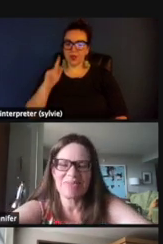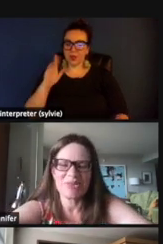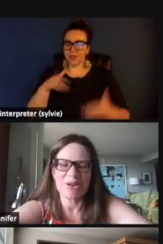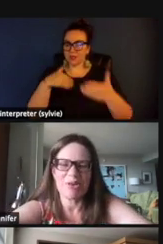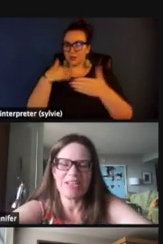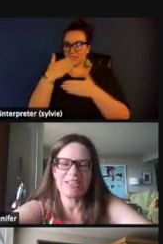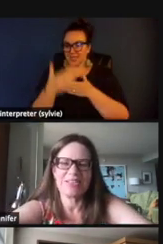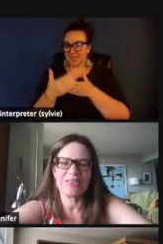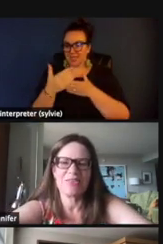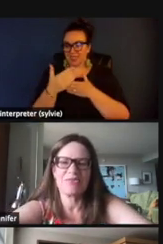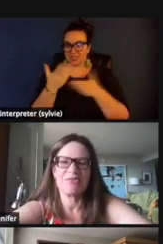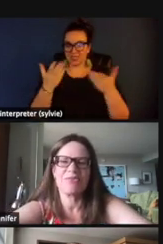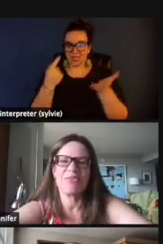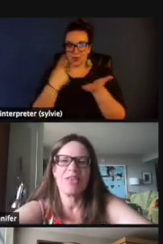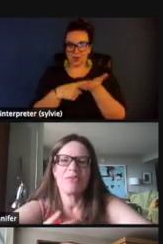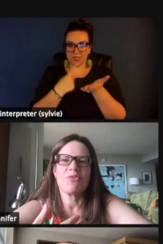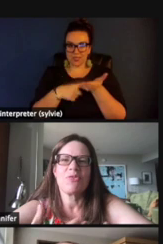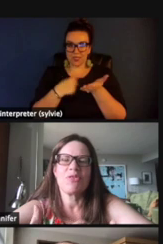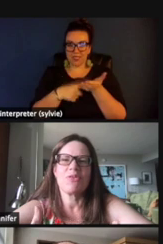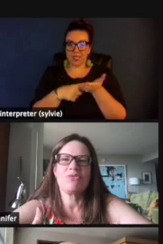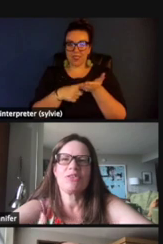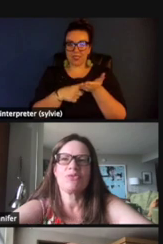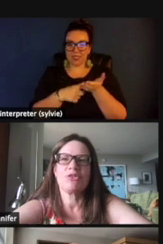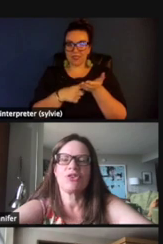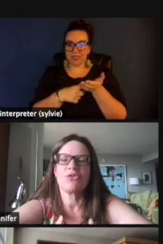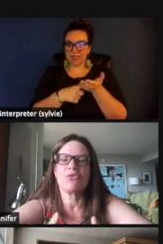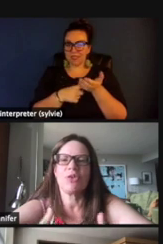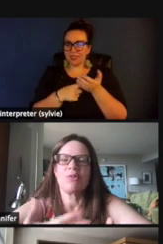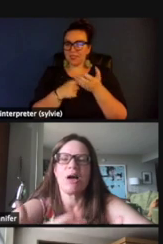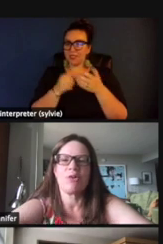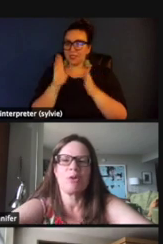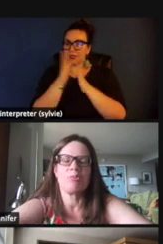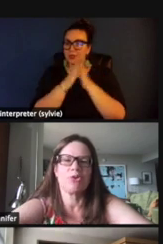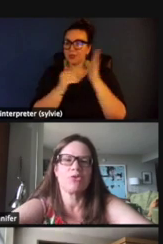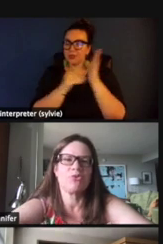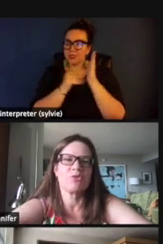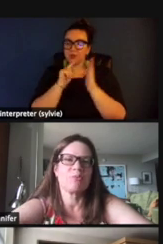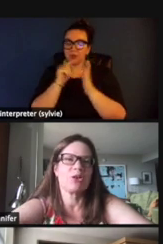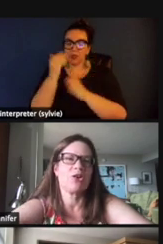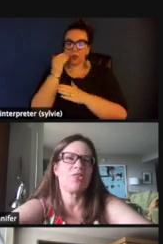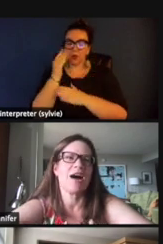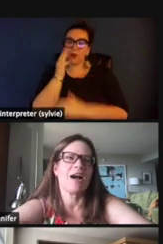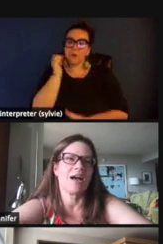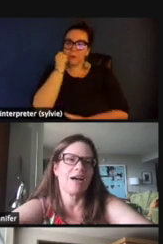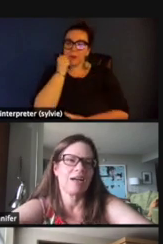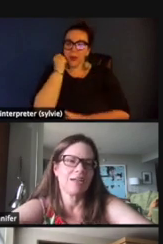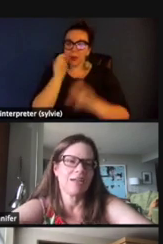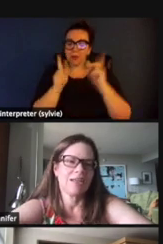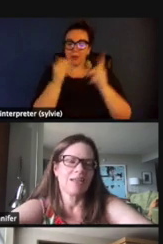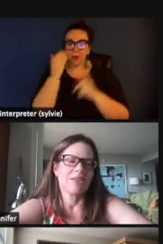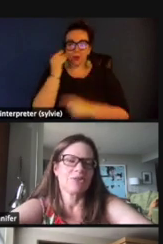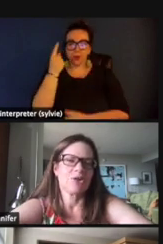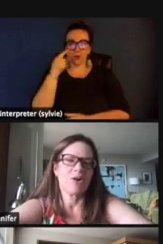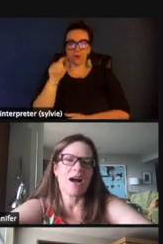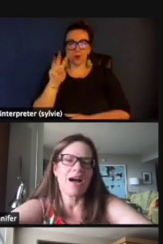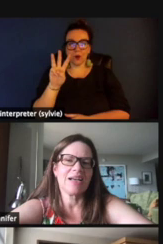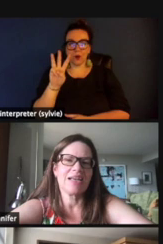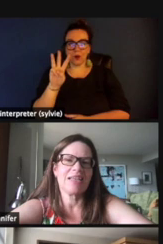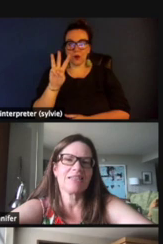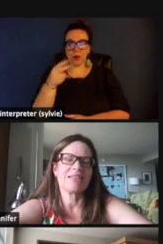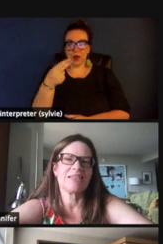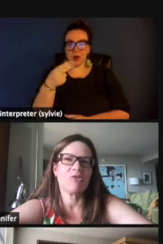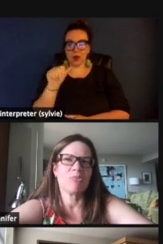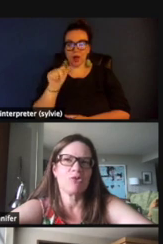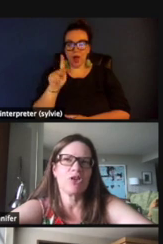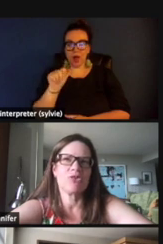The next thing I want to talk about is New Zealand's really known, and the Maori people are known for something called the haka. So a haka